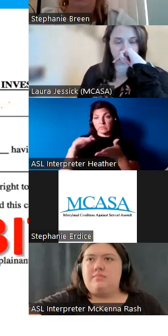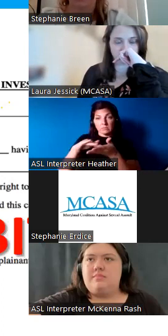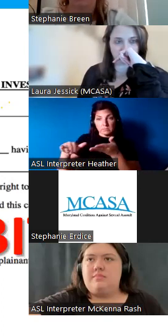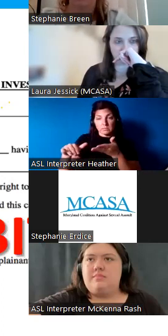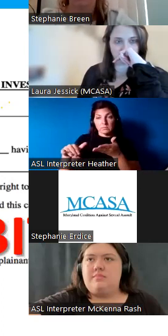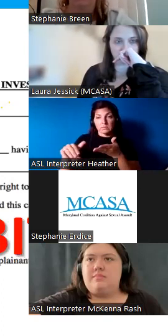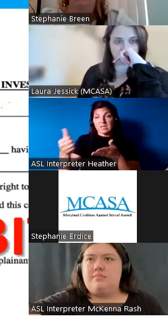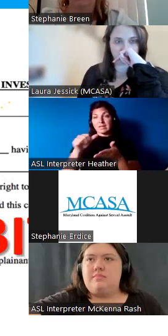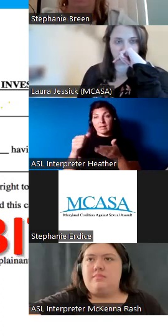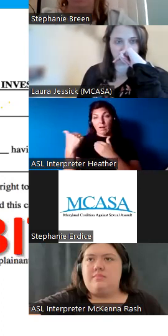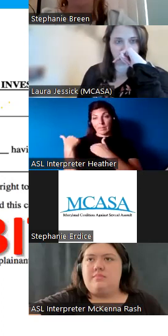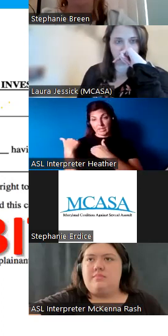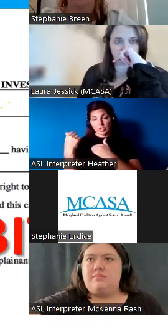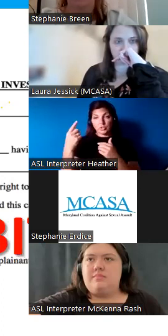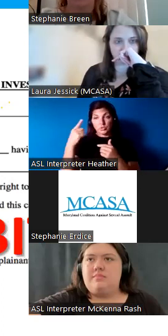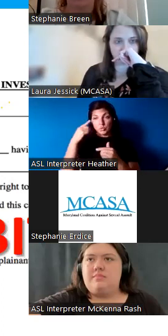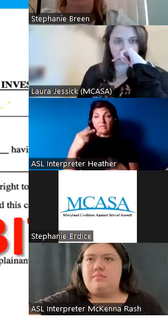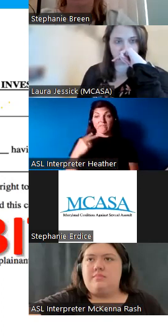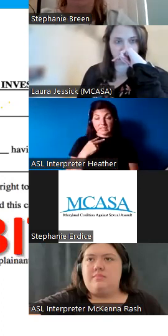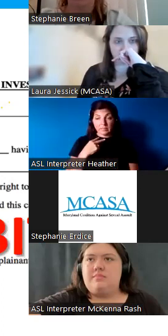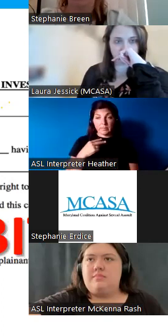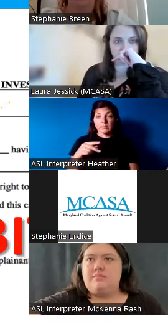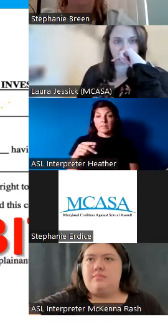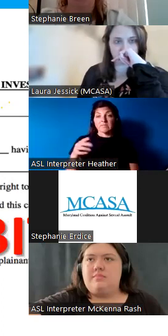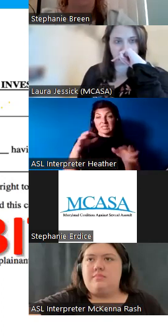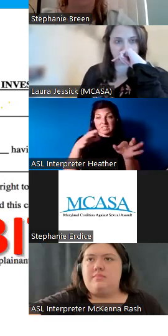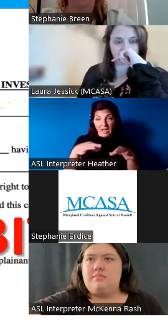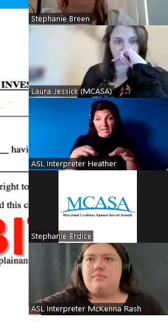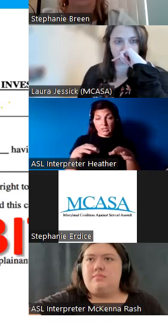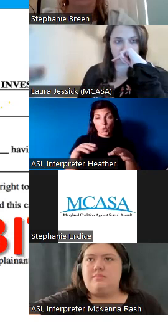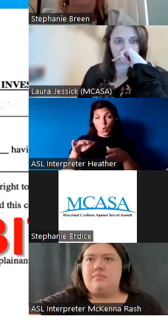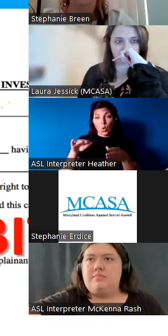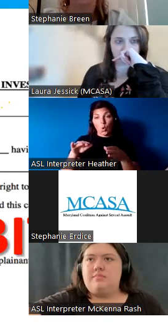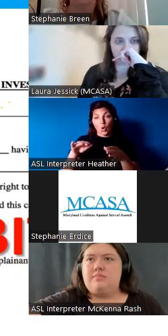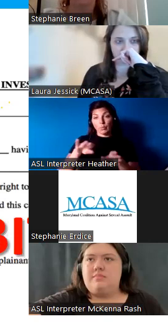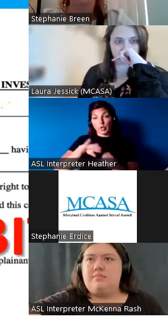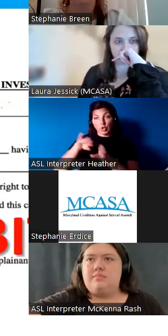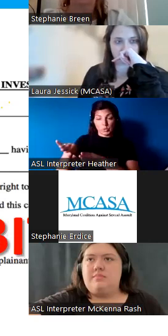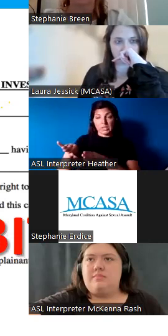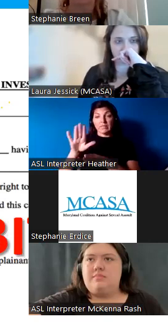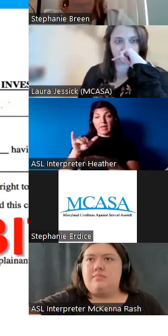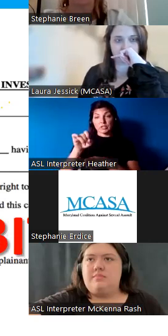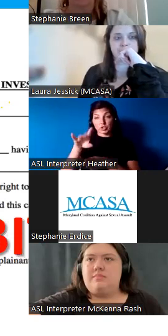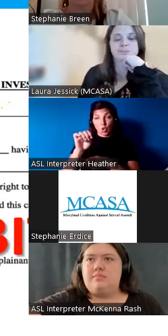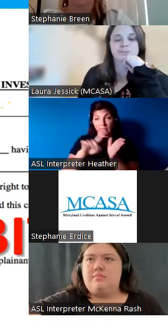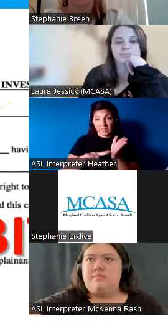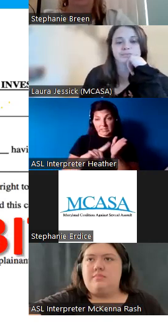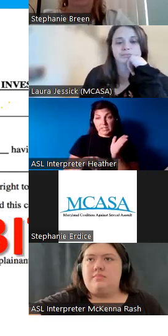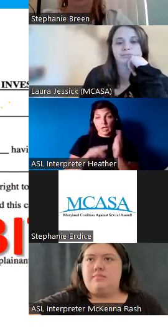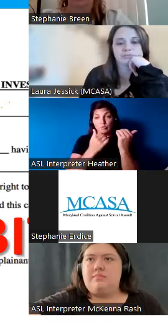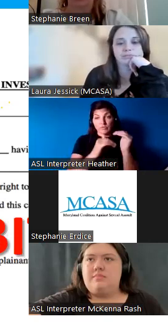to the victim, defining or precluding the scope of the investigation, preventing or